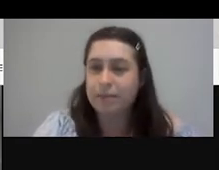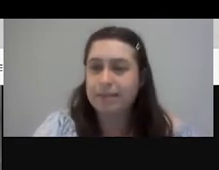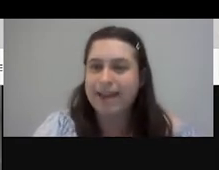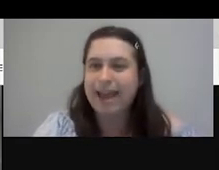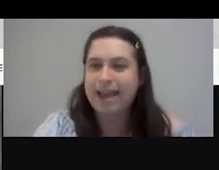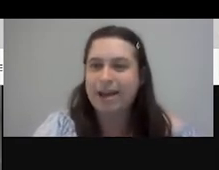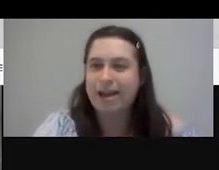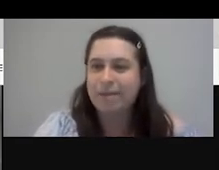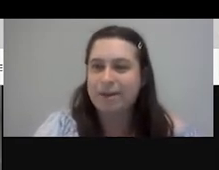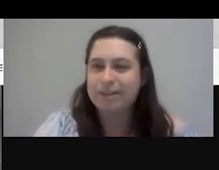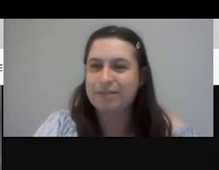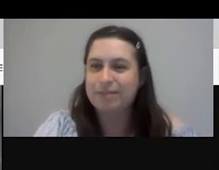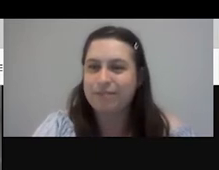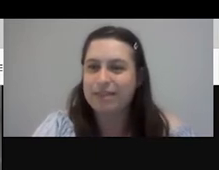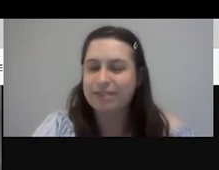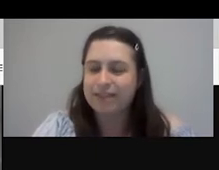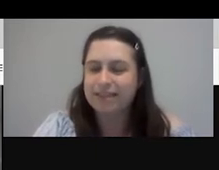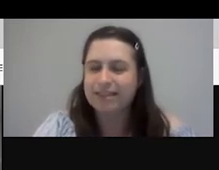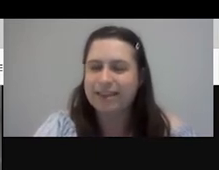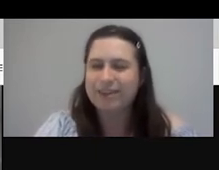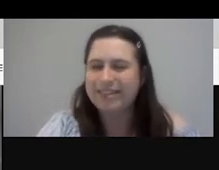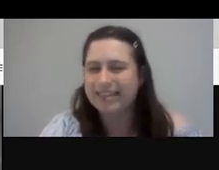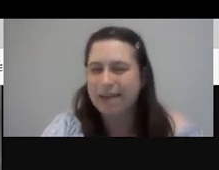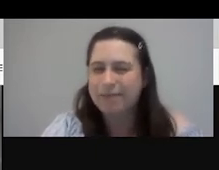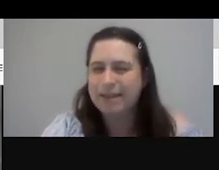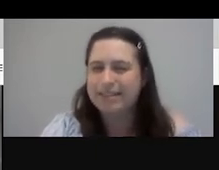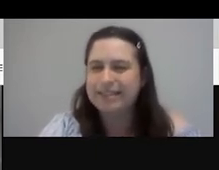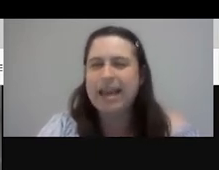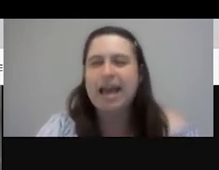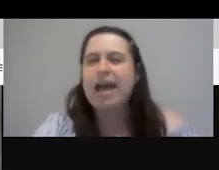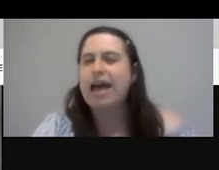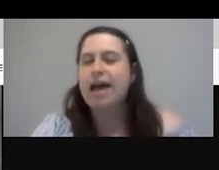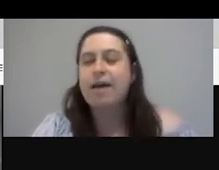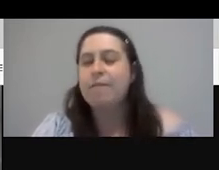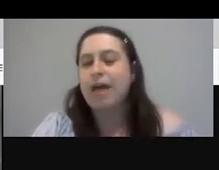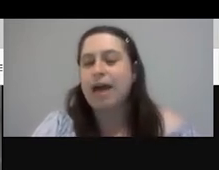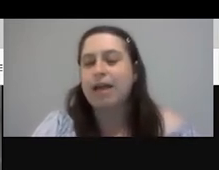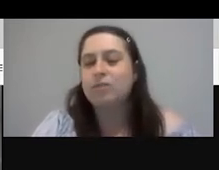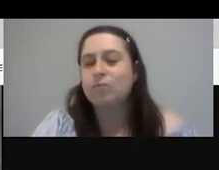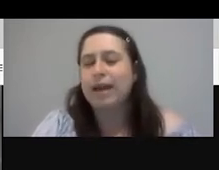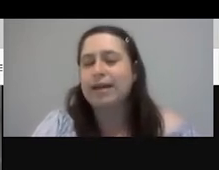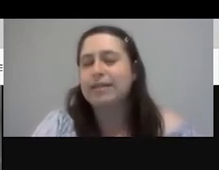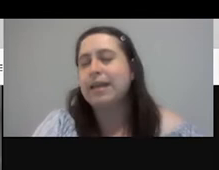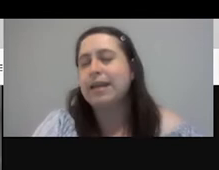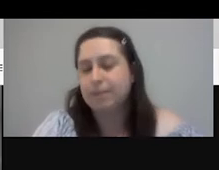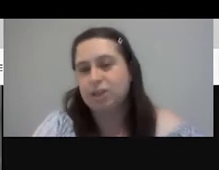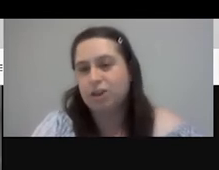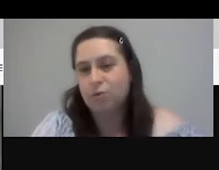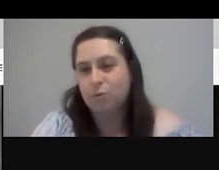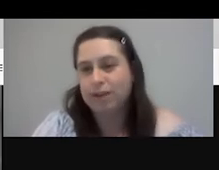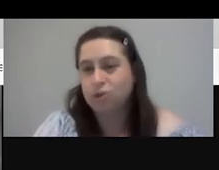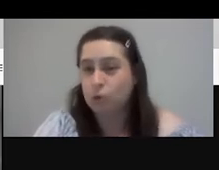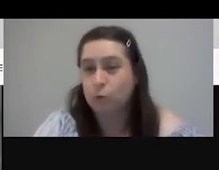International Women's Day in partnership with the University of Essex at their Colchester campus. And we had an